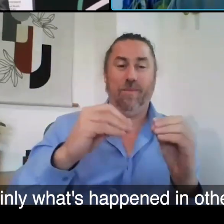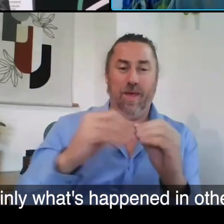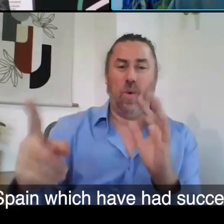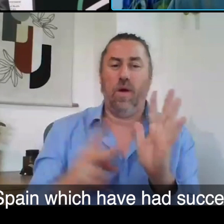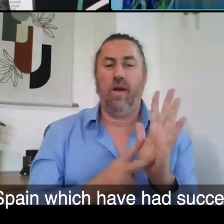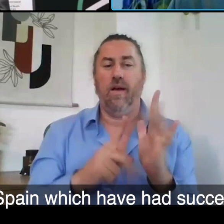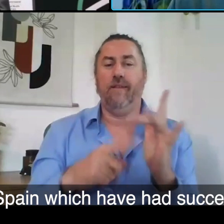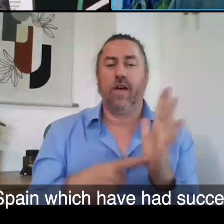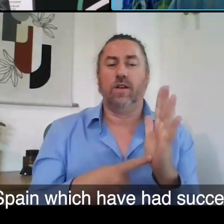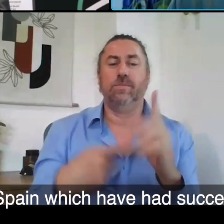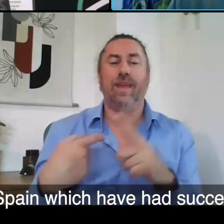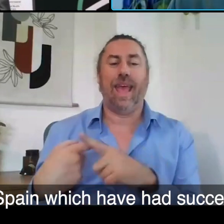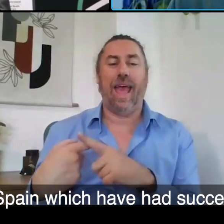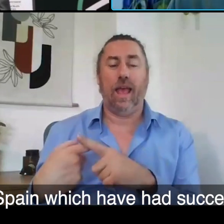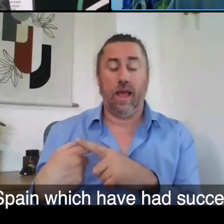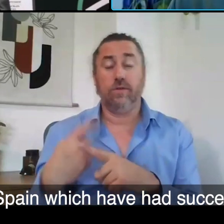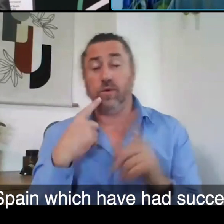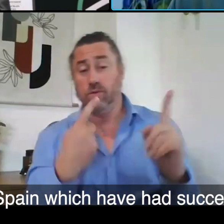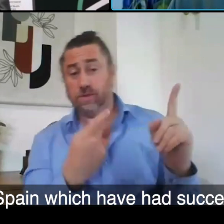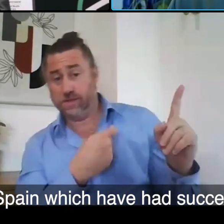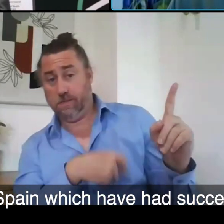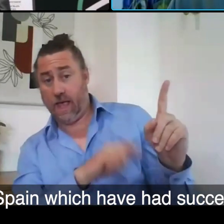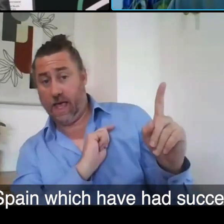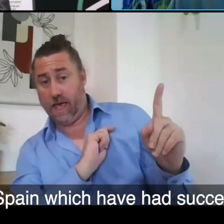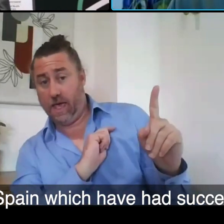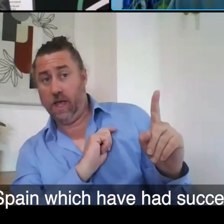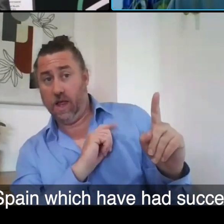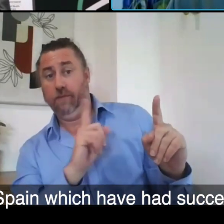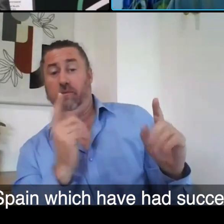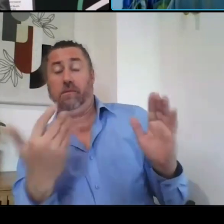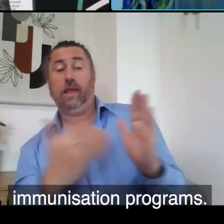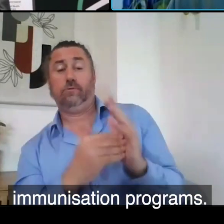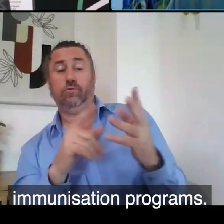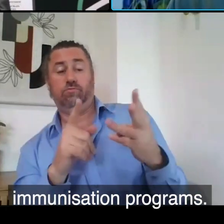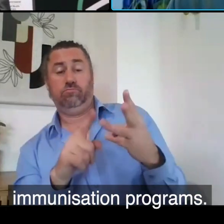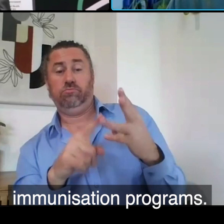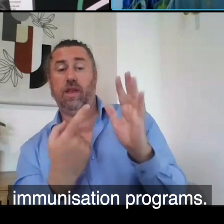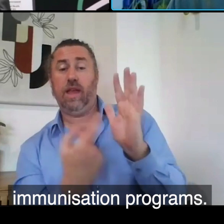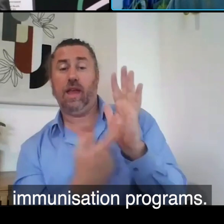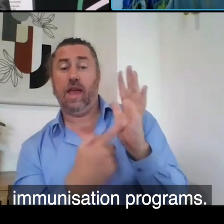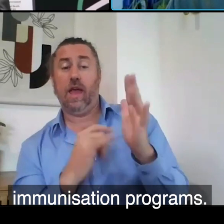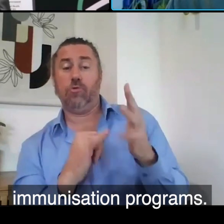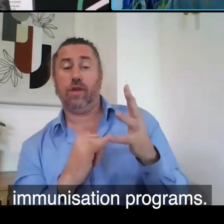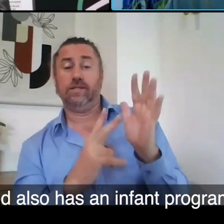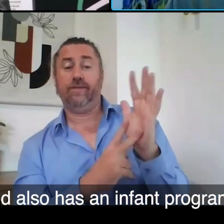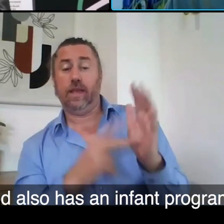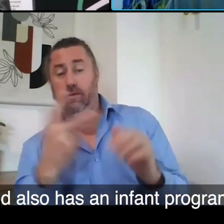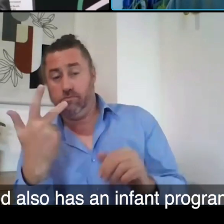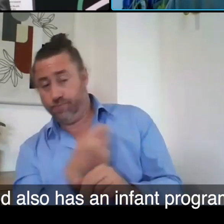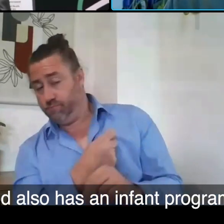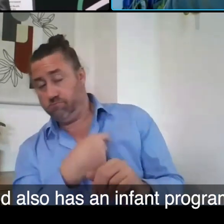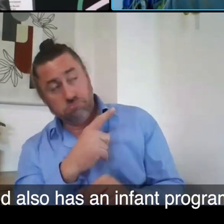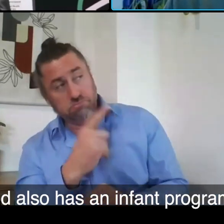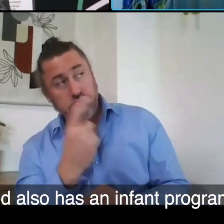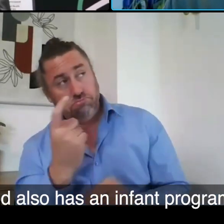other countries, including Spain, which have had successful RSV immunisation programs.